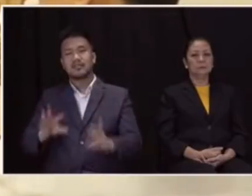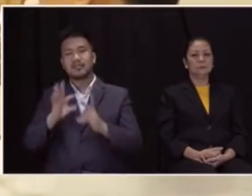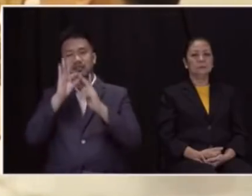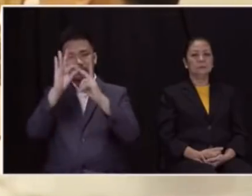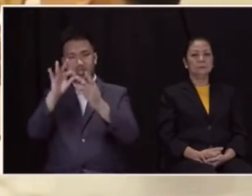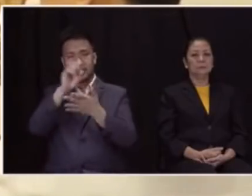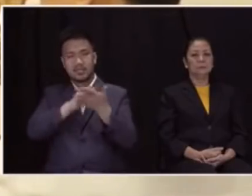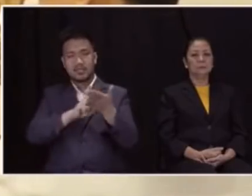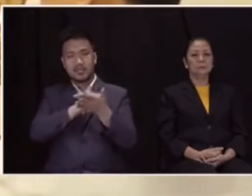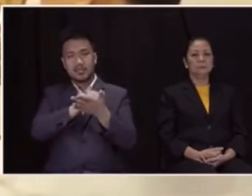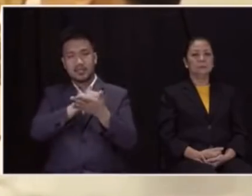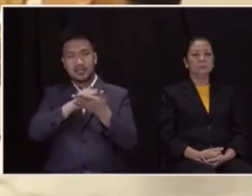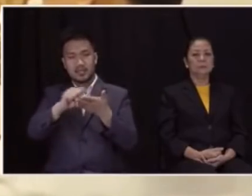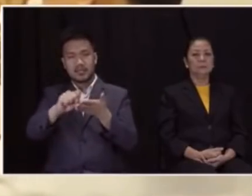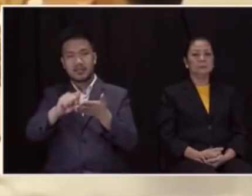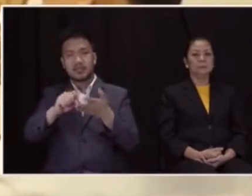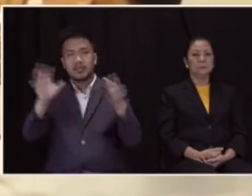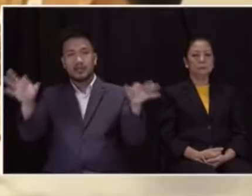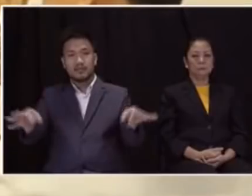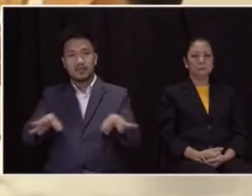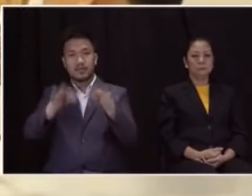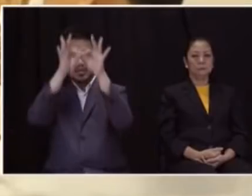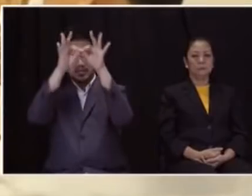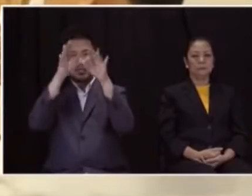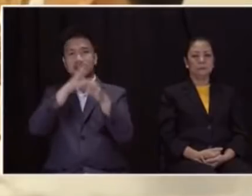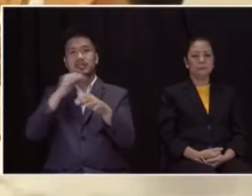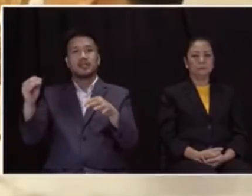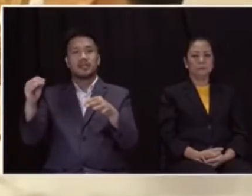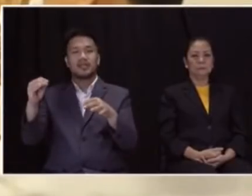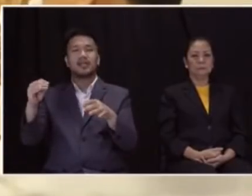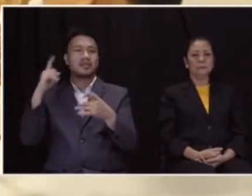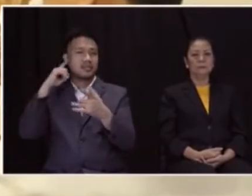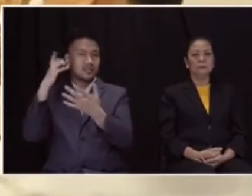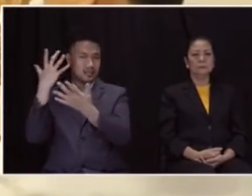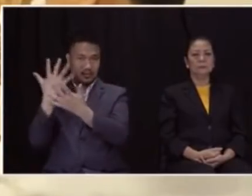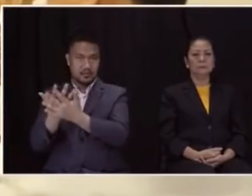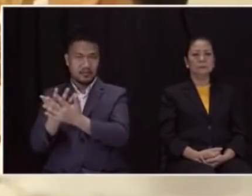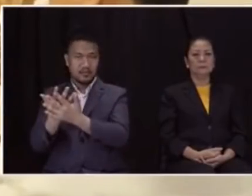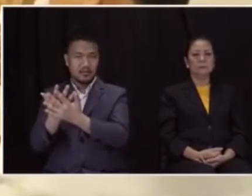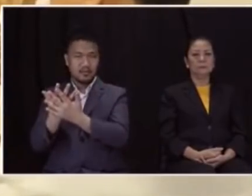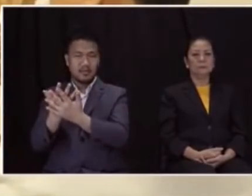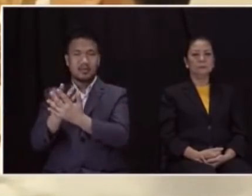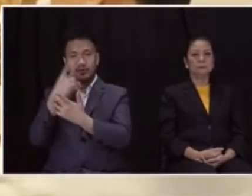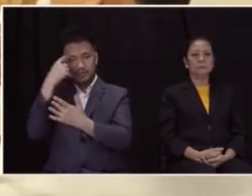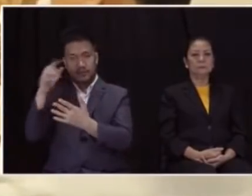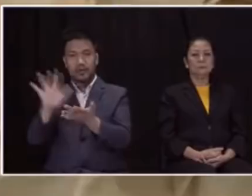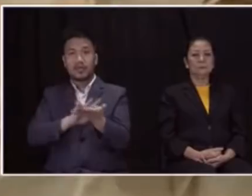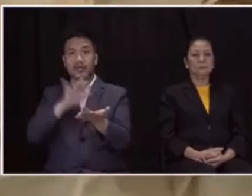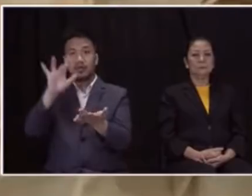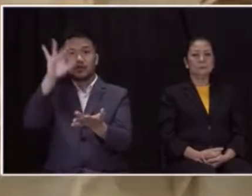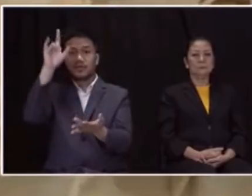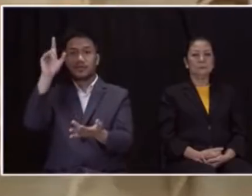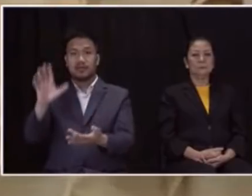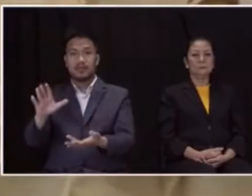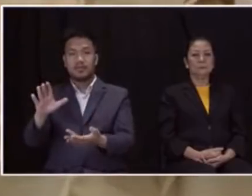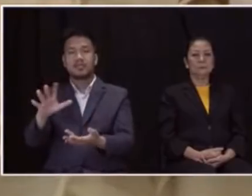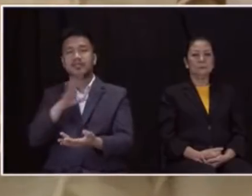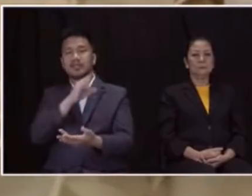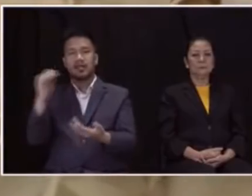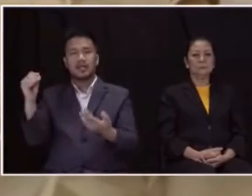the sacrifice of the Eucharist and the sacrament of reconciliation, for the glory of God